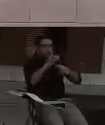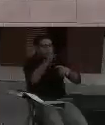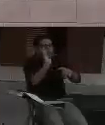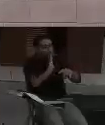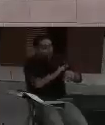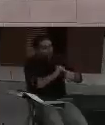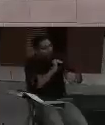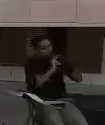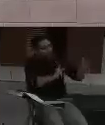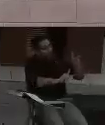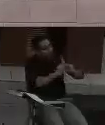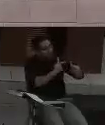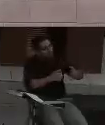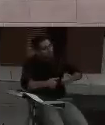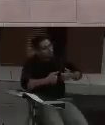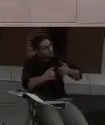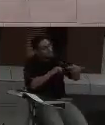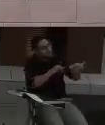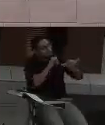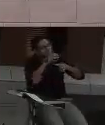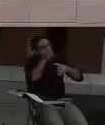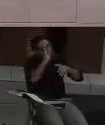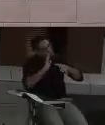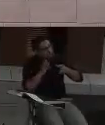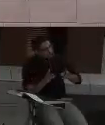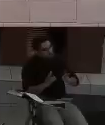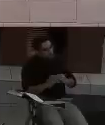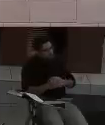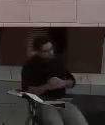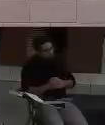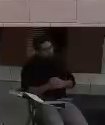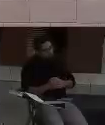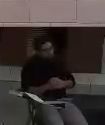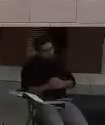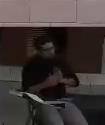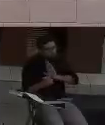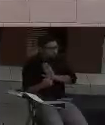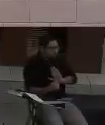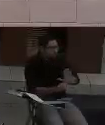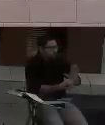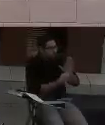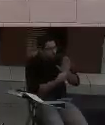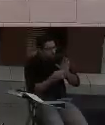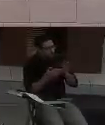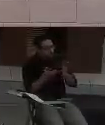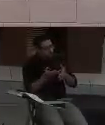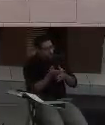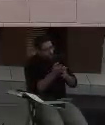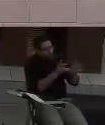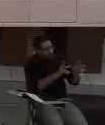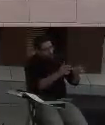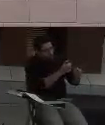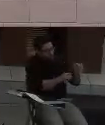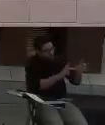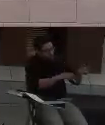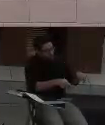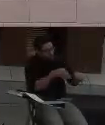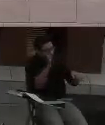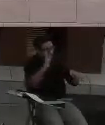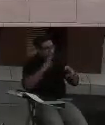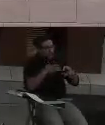transformative, subversive, and amazing, and to live in a way that reflects the character of God. We